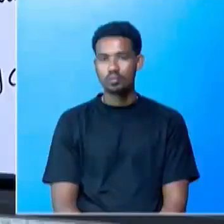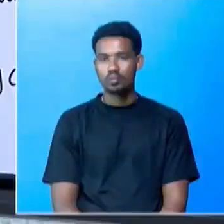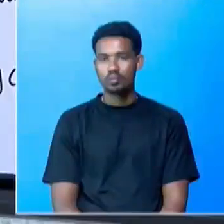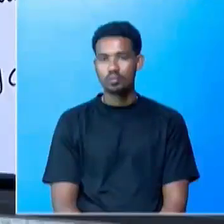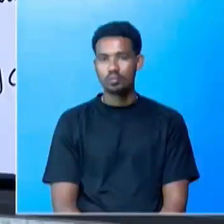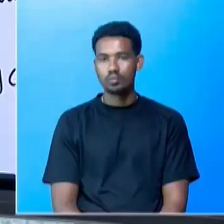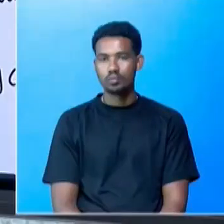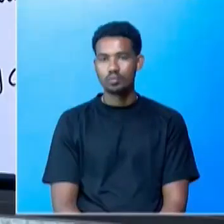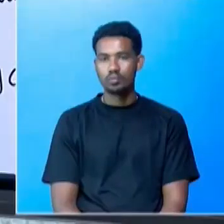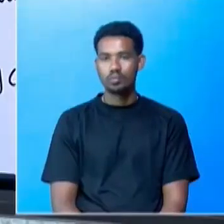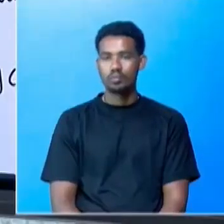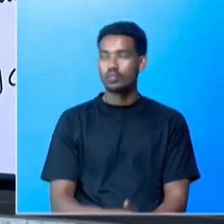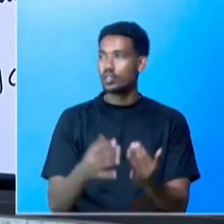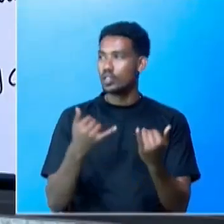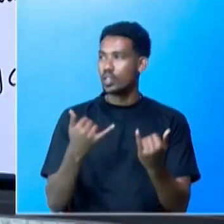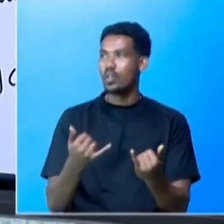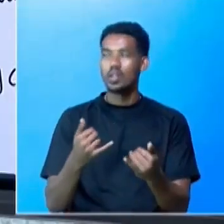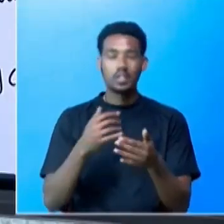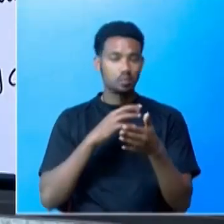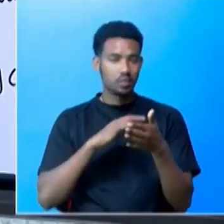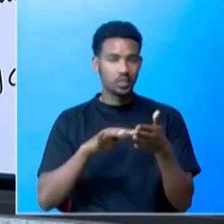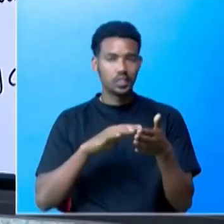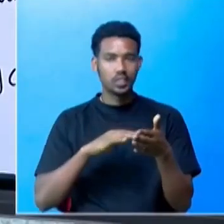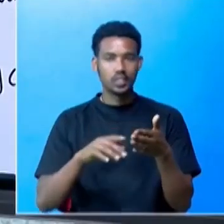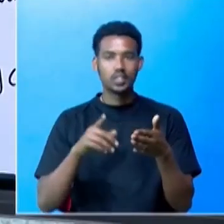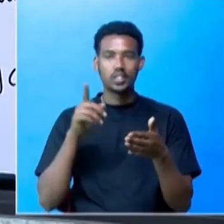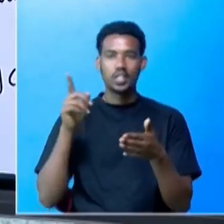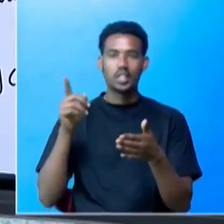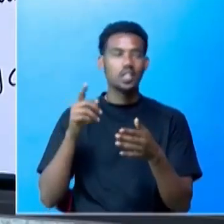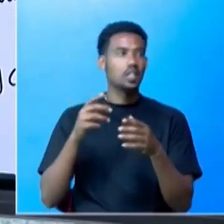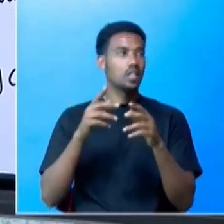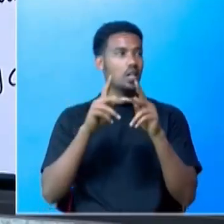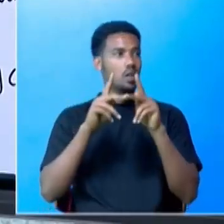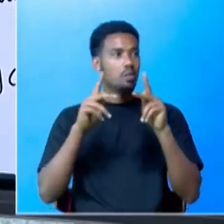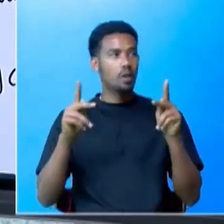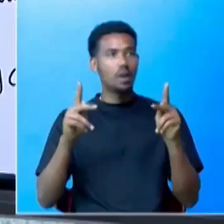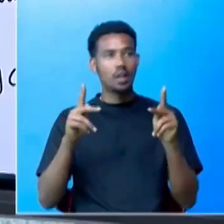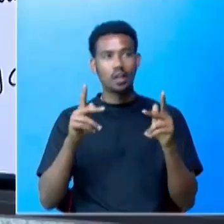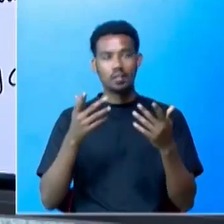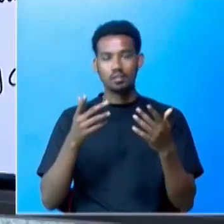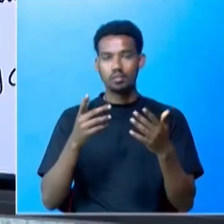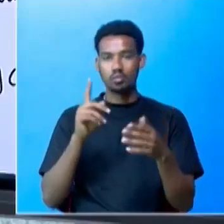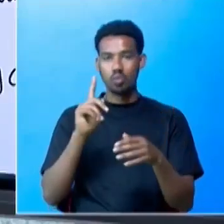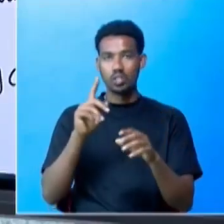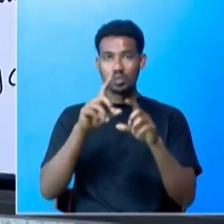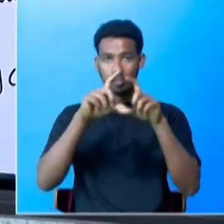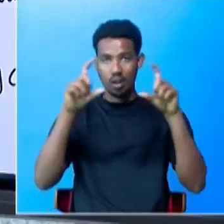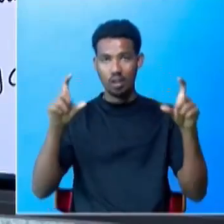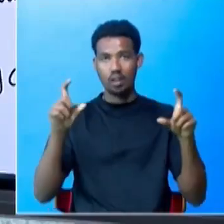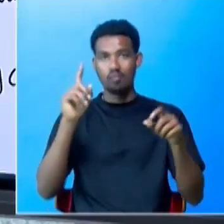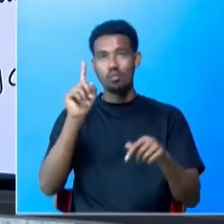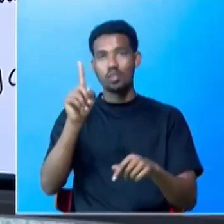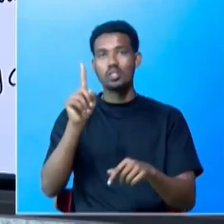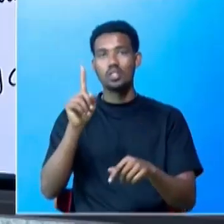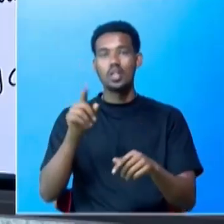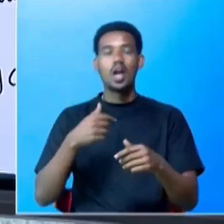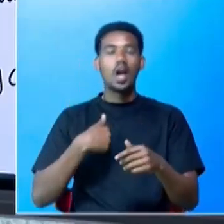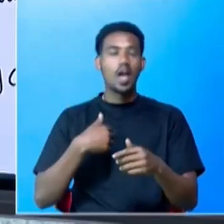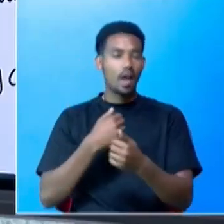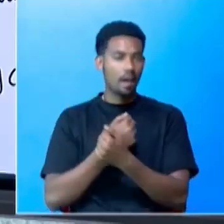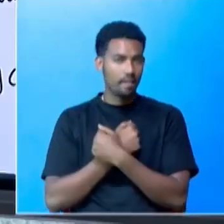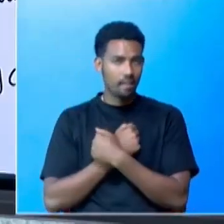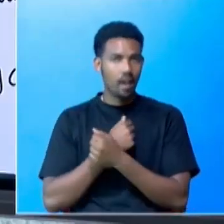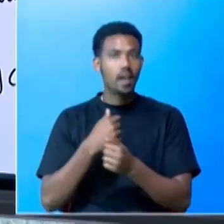So let me read this paragraph once. I have a cat. She is white